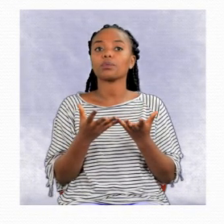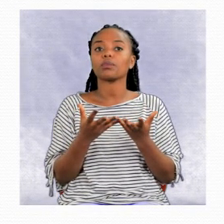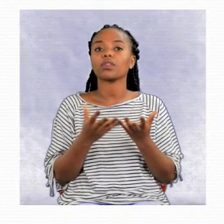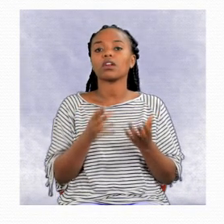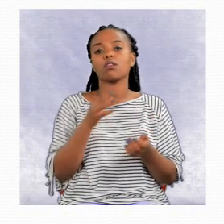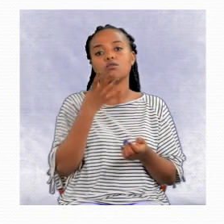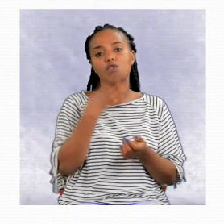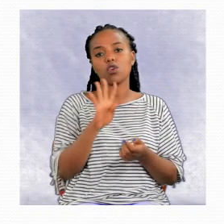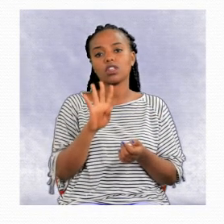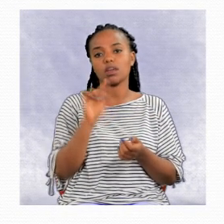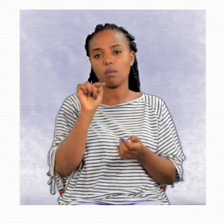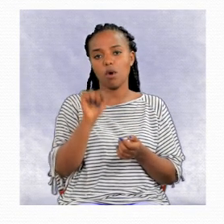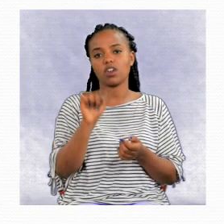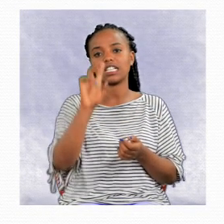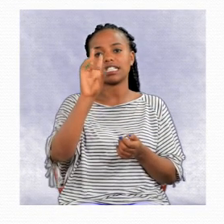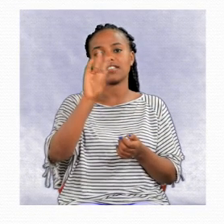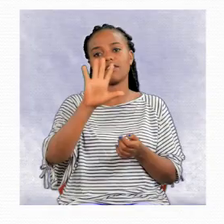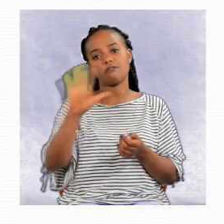It gives you